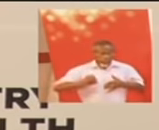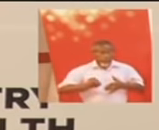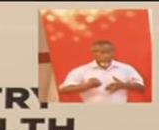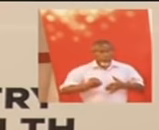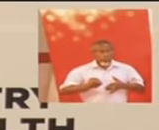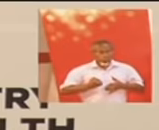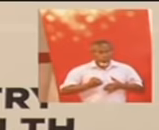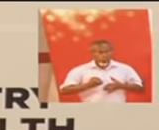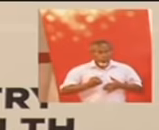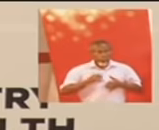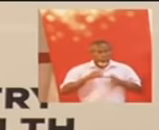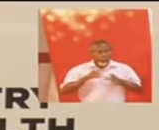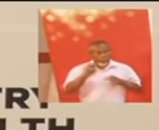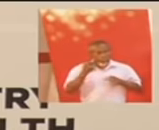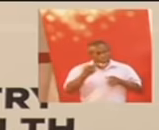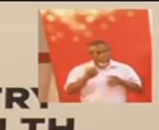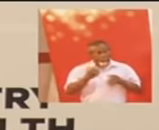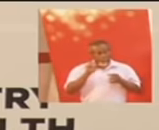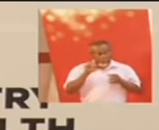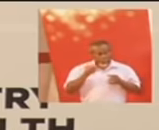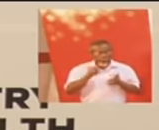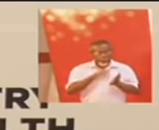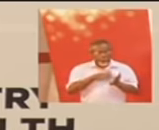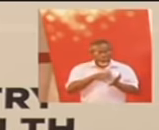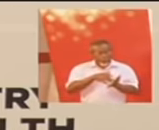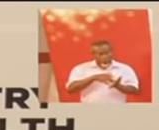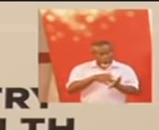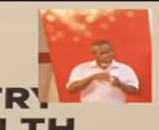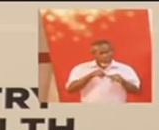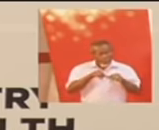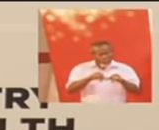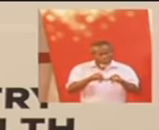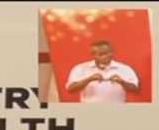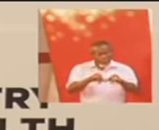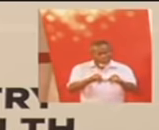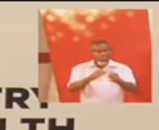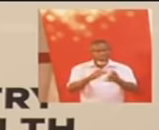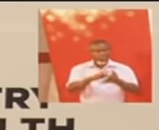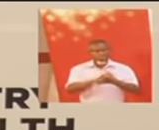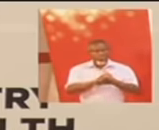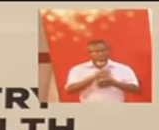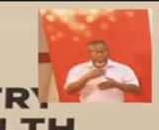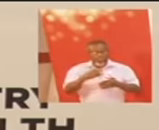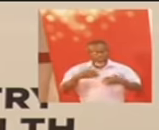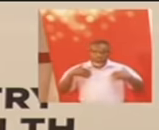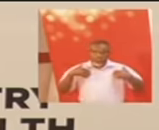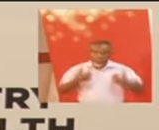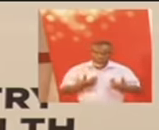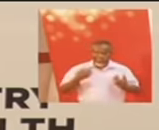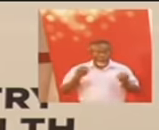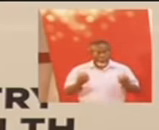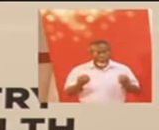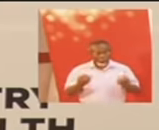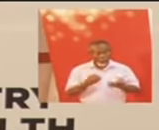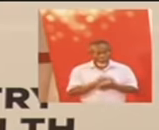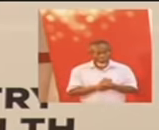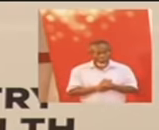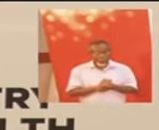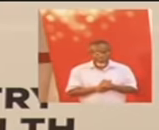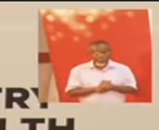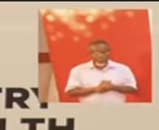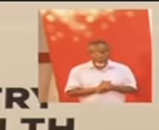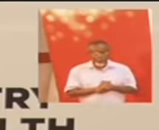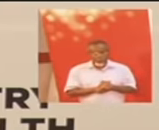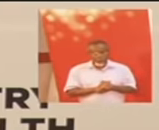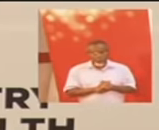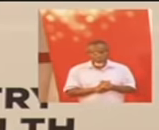you'll get persistent weakness, fatigue, shortness of breath. And of course, if you have past a stroke, you have the certain intricacies, for